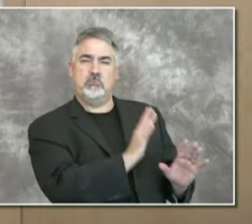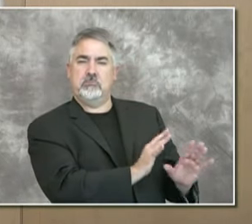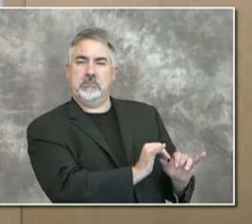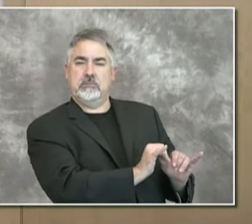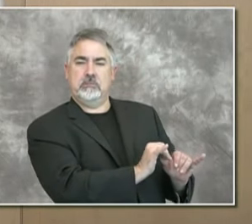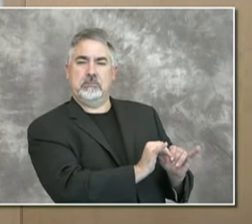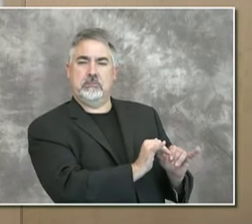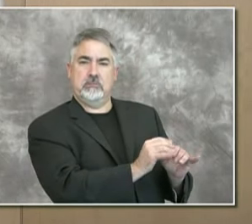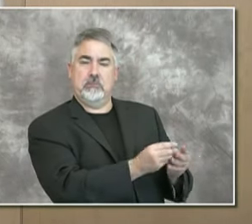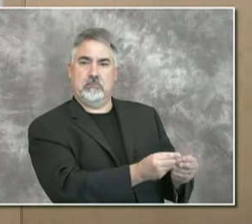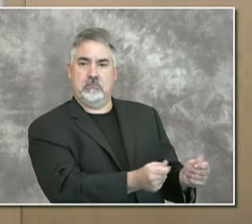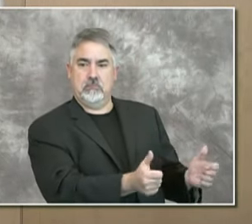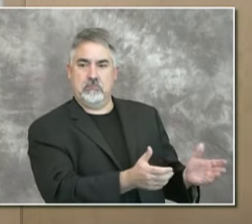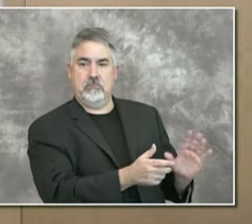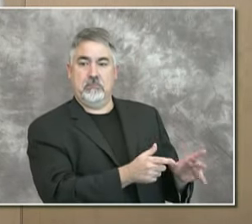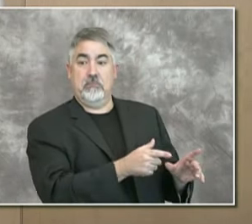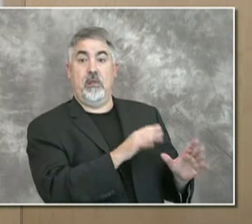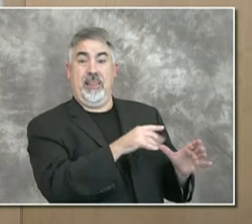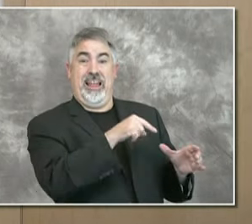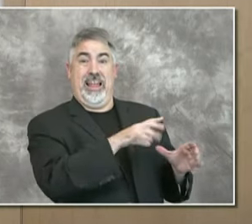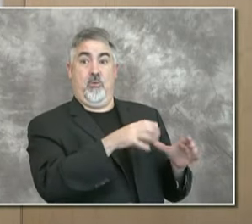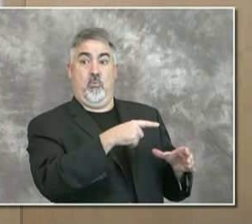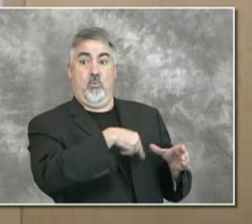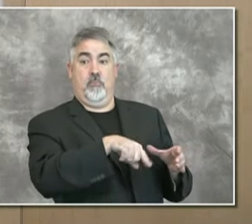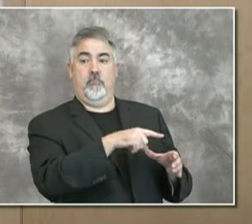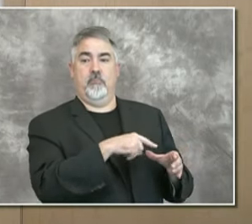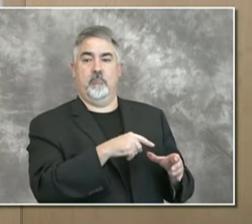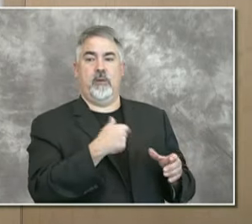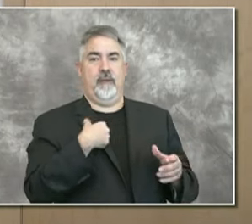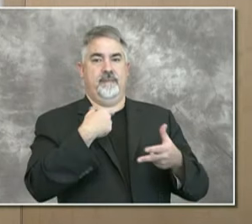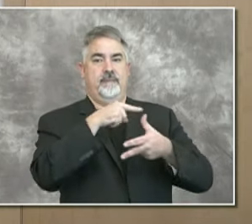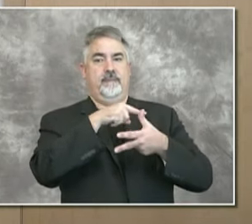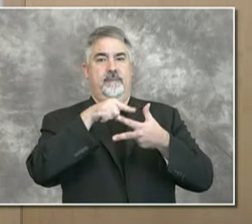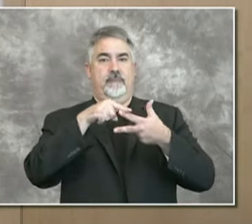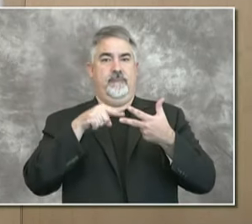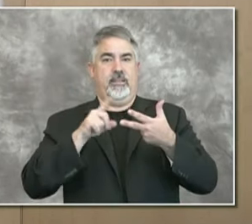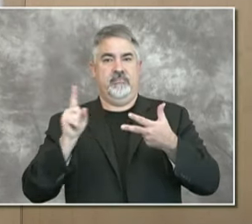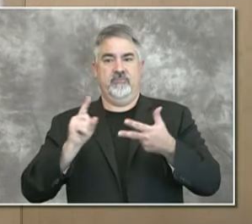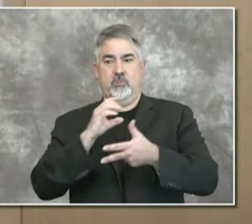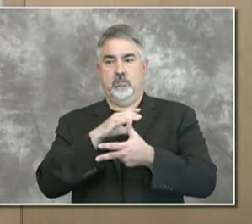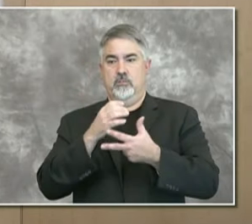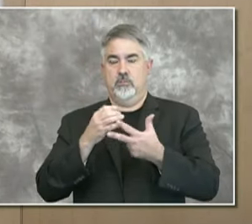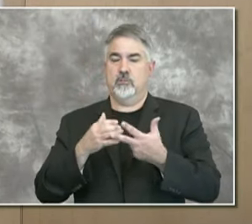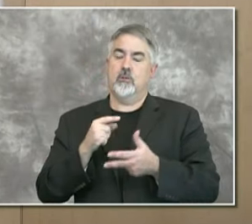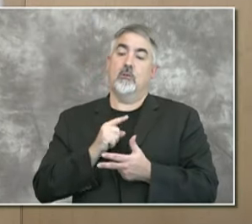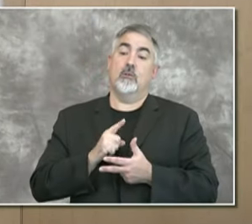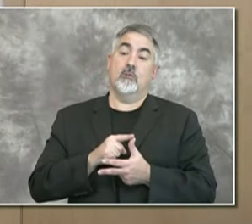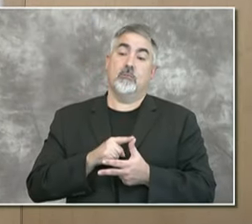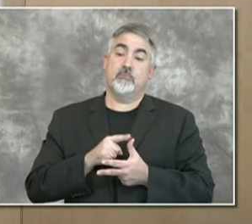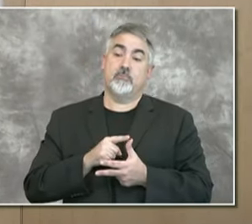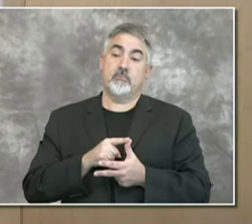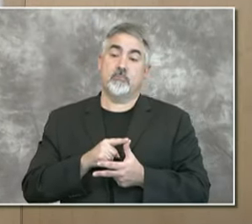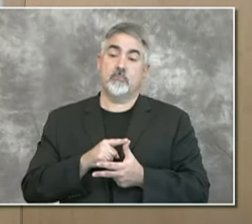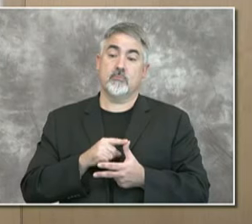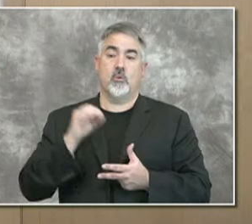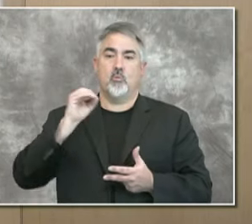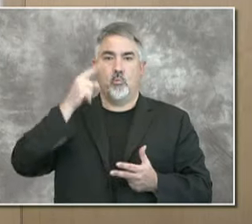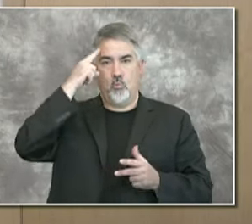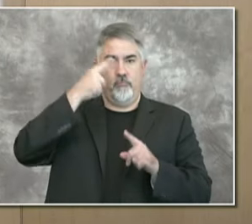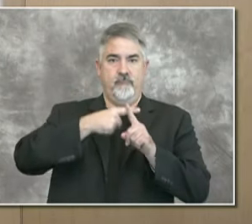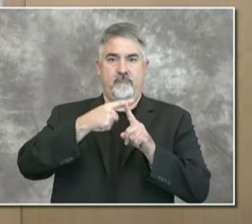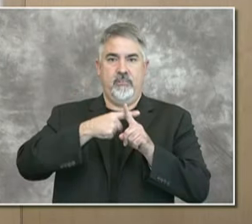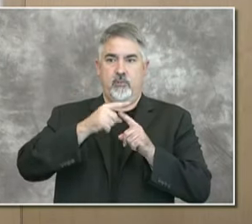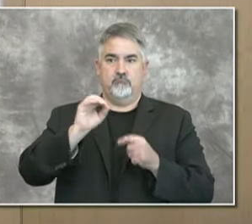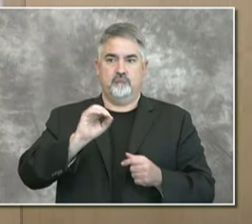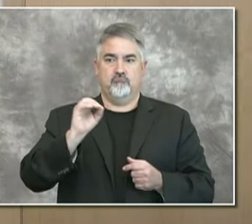So in that particular situation, there are three factors. The first is that you should have no temperature or fever